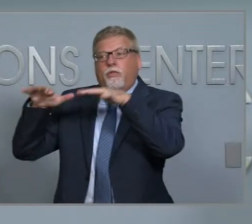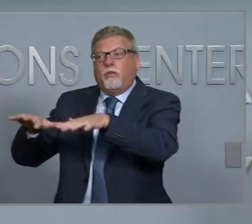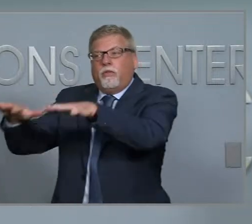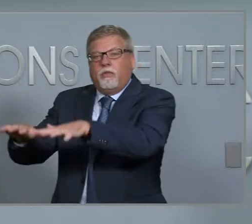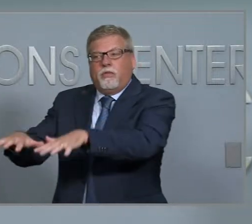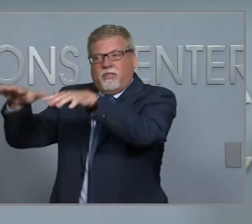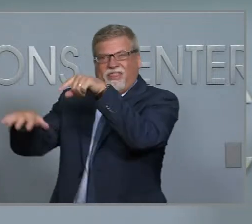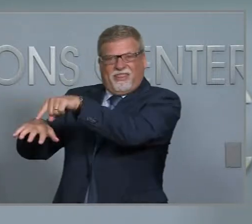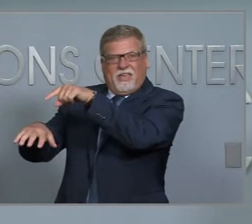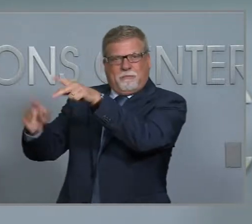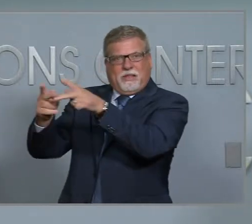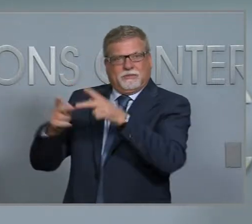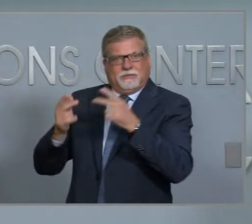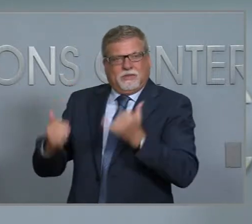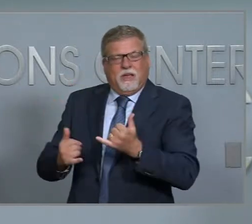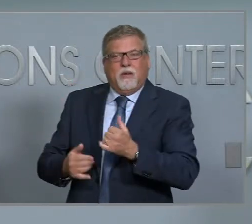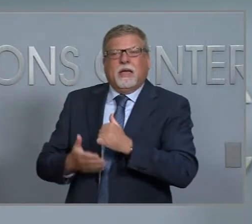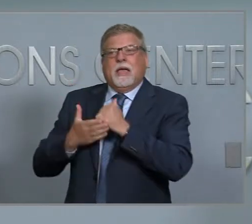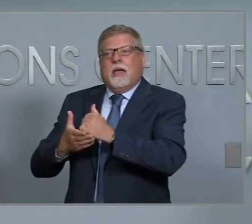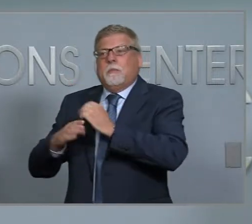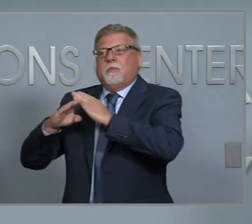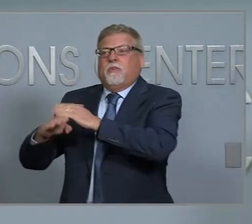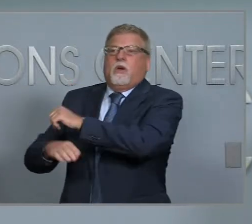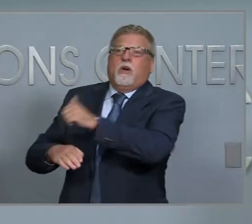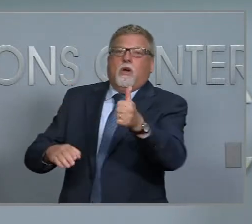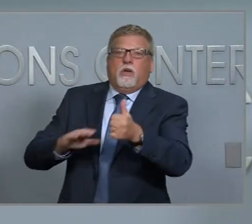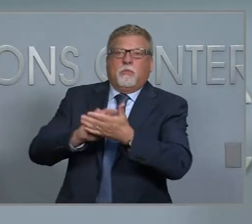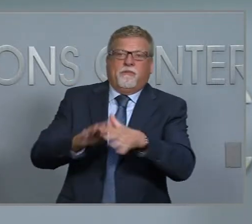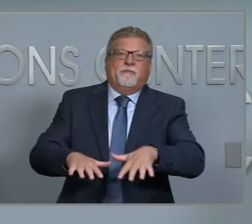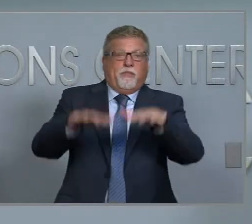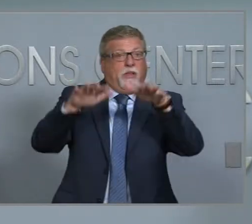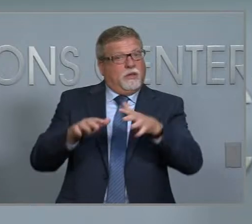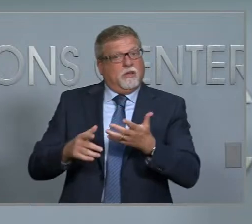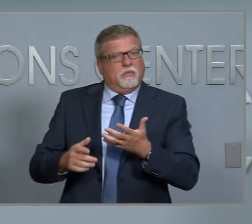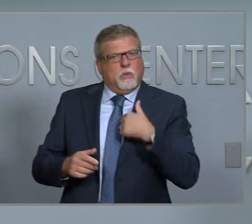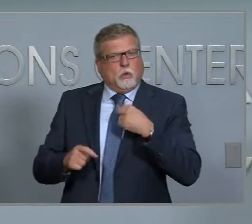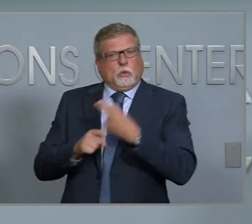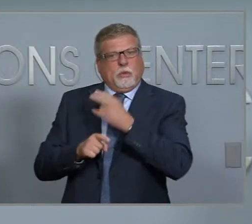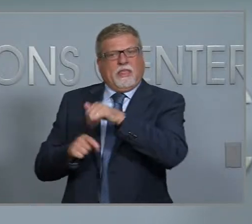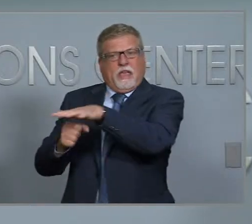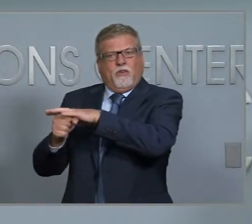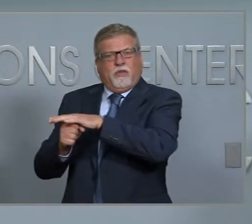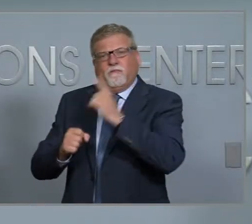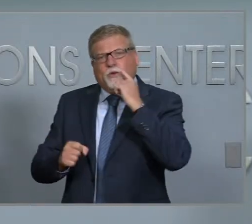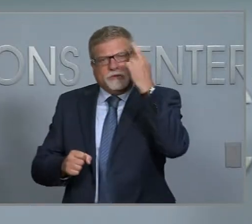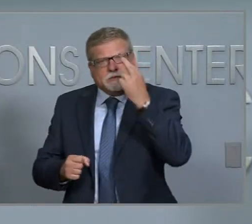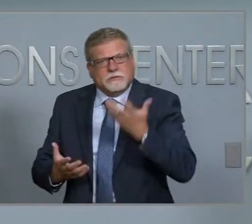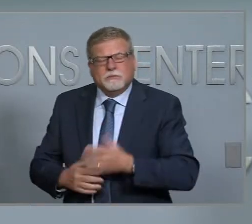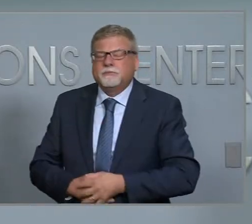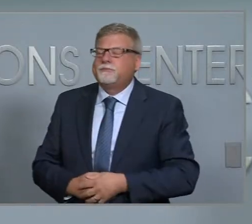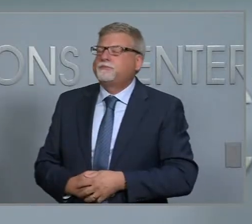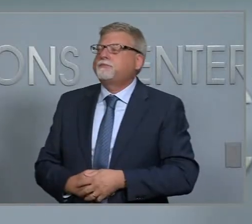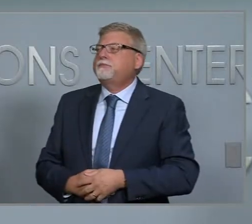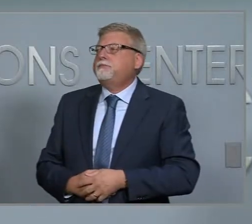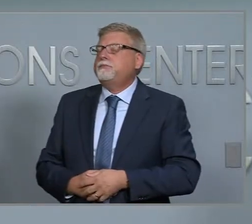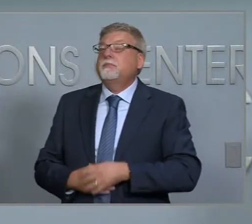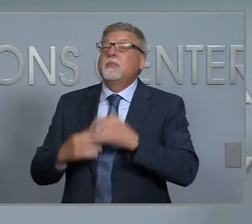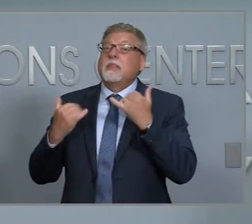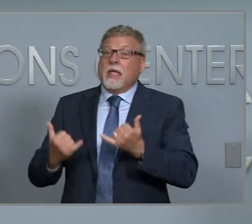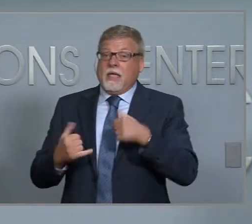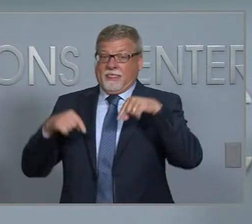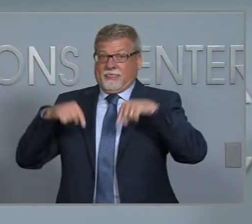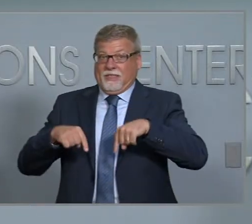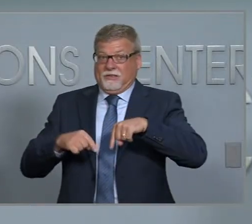water and prevent other areas from being flooded. We hope that this event will